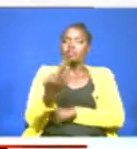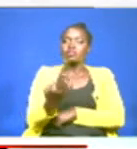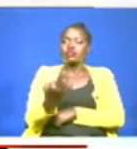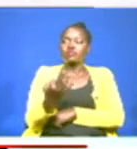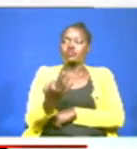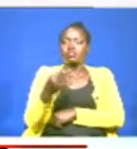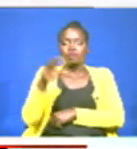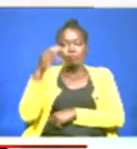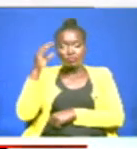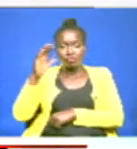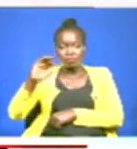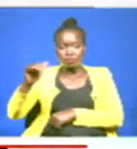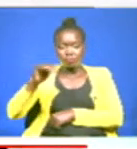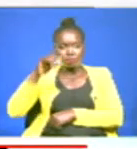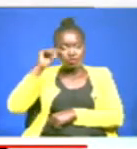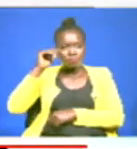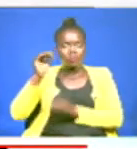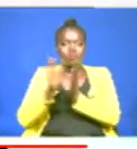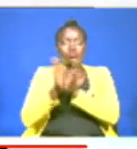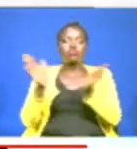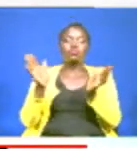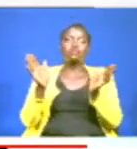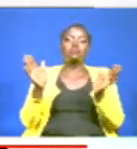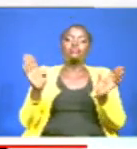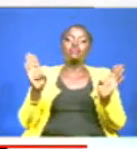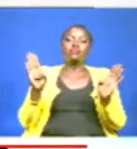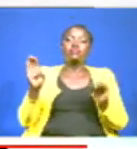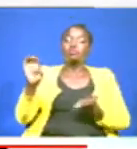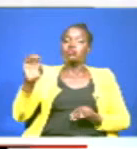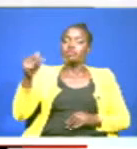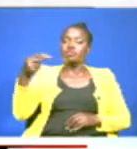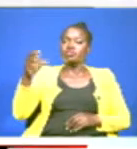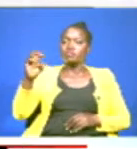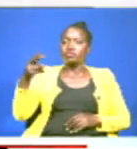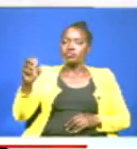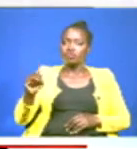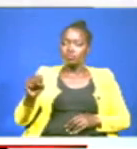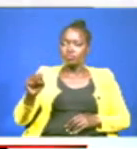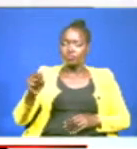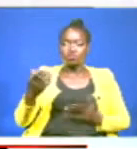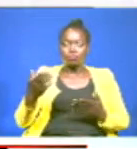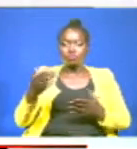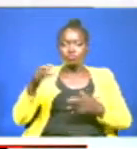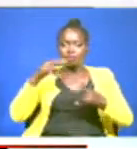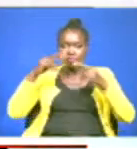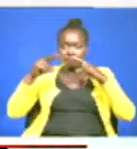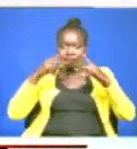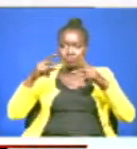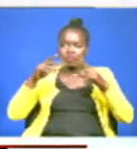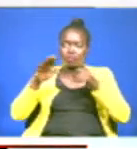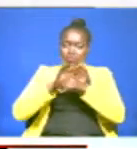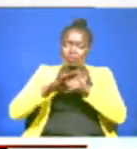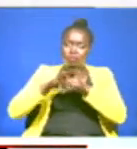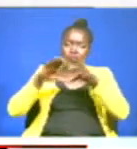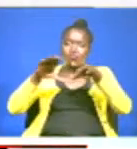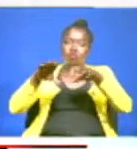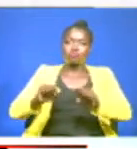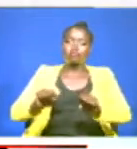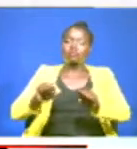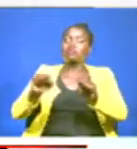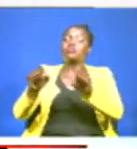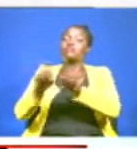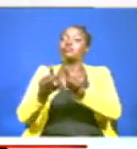town of Mombasa, public beaches are still teeming with revelers as hotels and clubs record full bookings. Kenyans have also